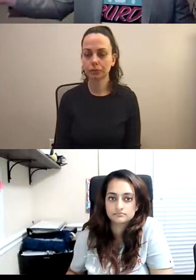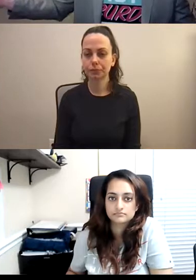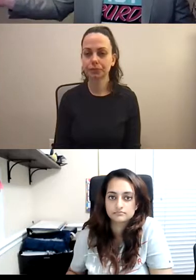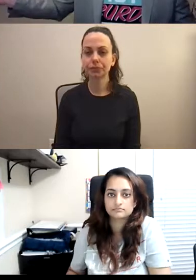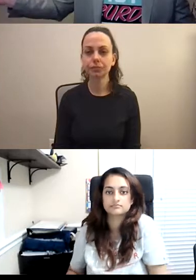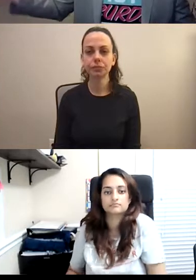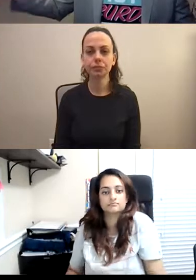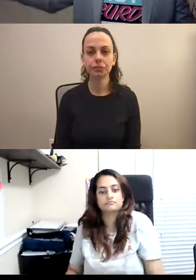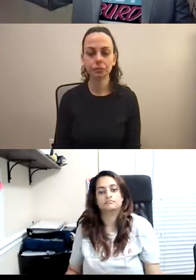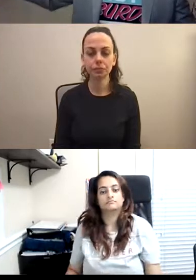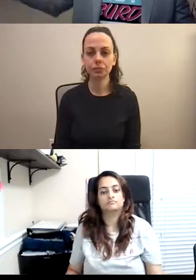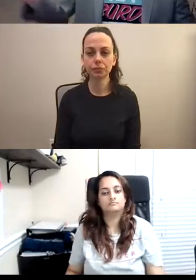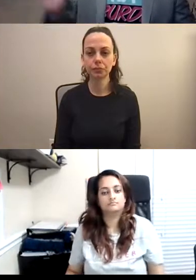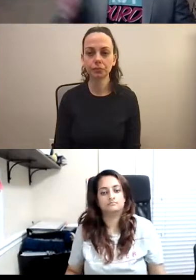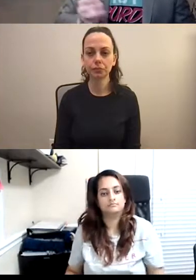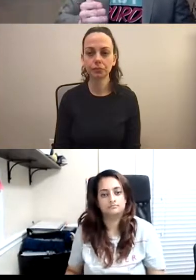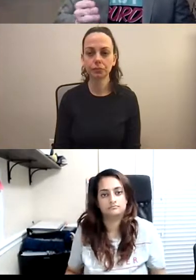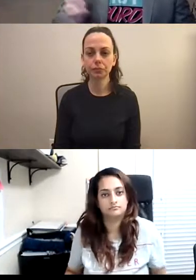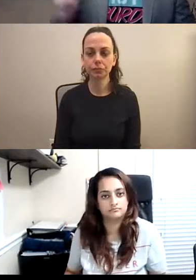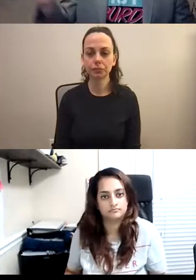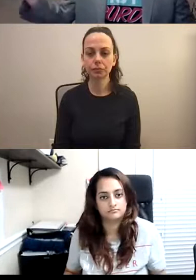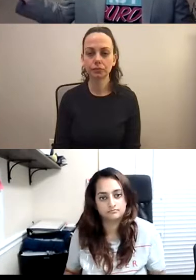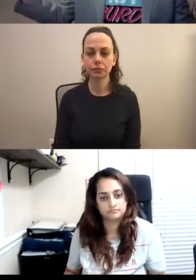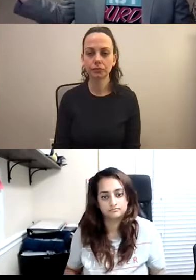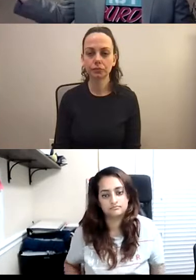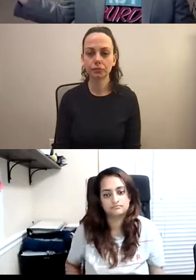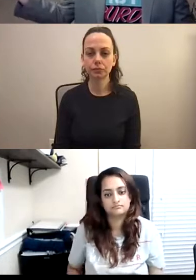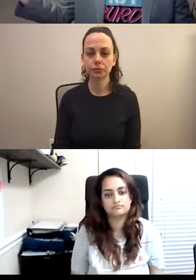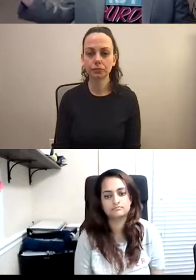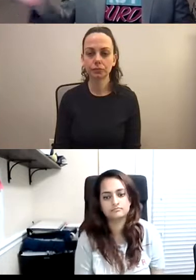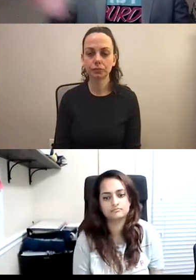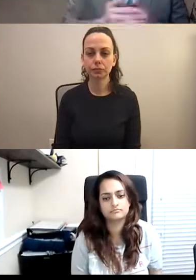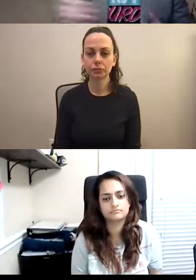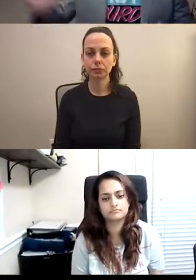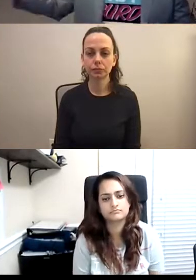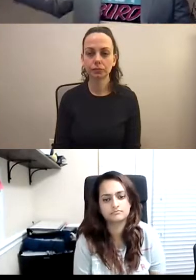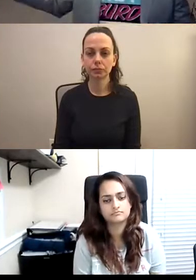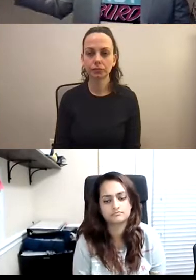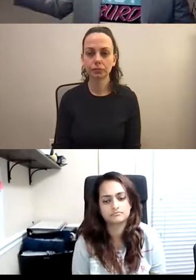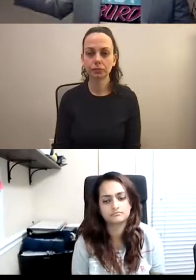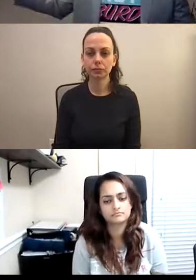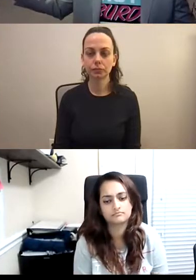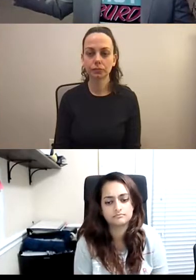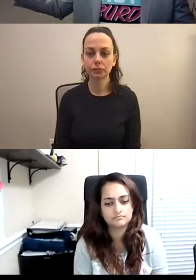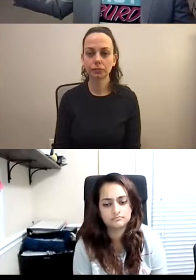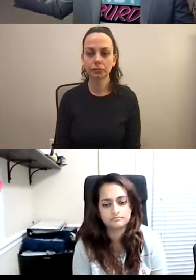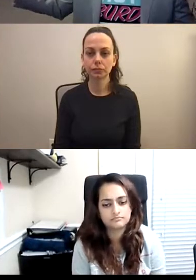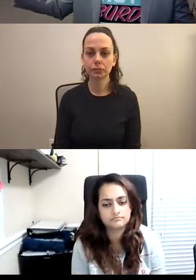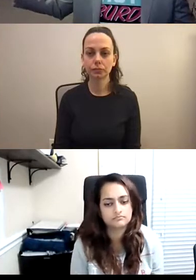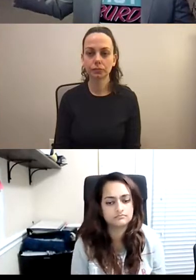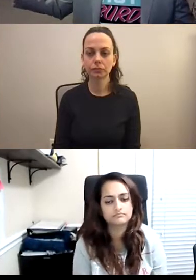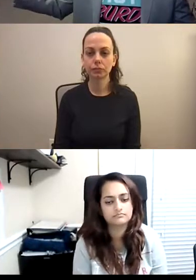am I going, like, what's the response? And it goes back to, if I ask for help, am I going to be